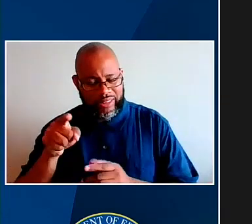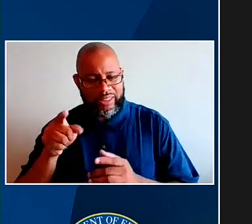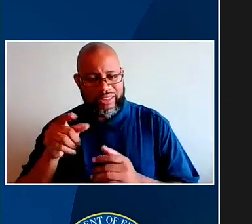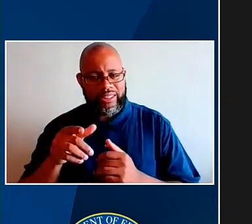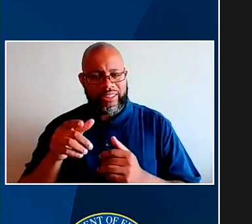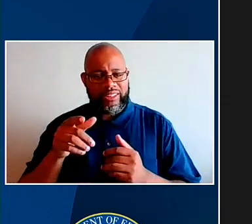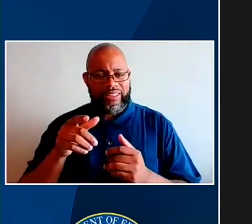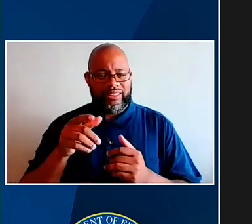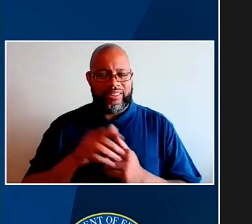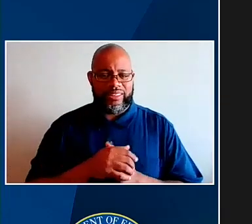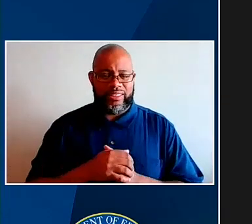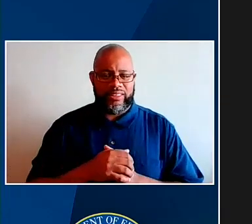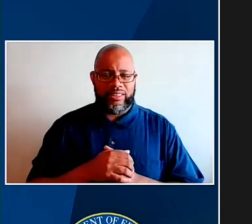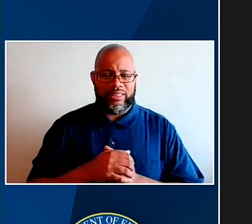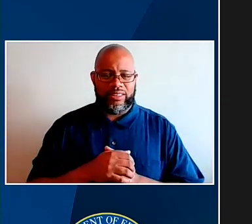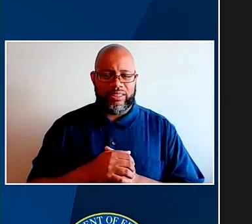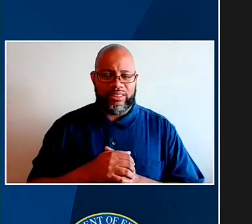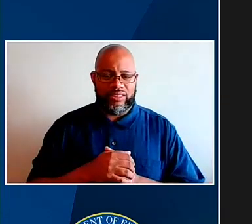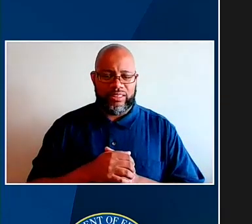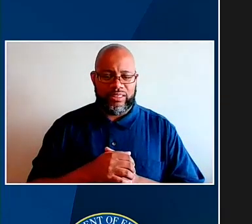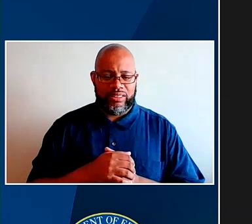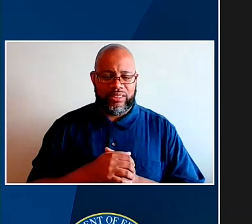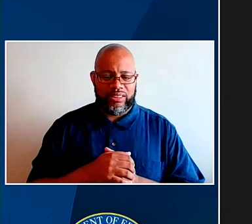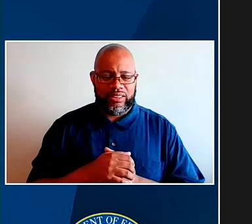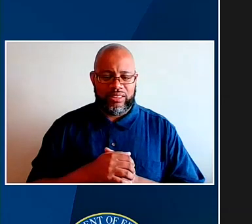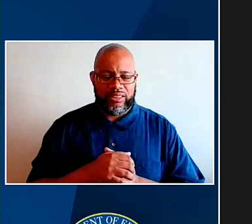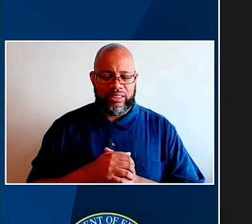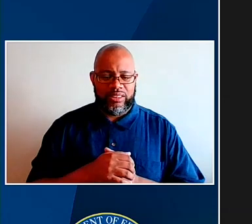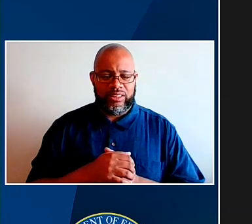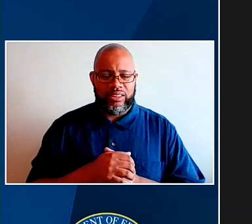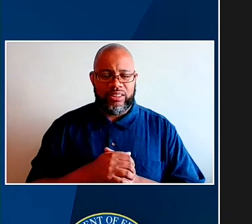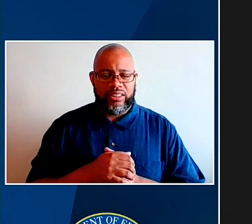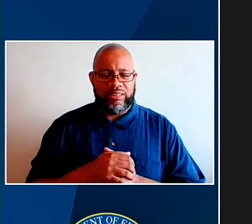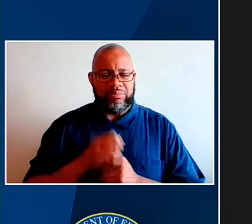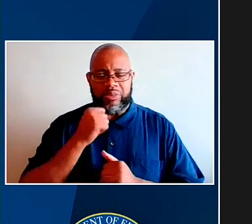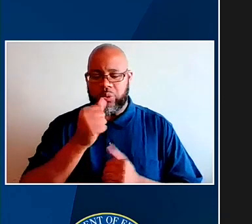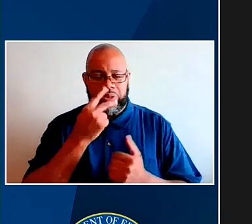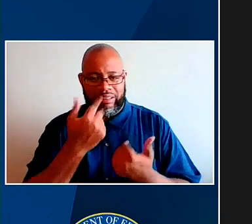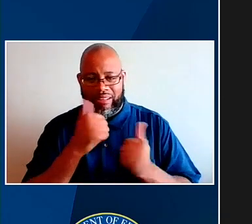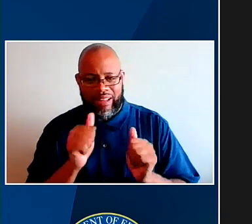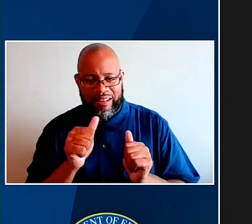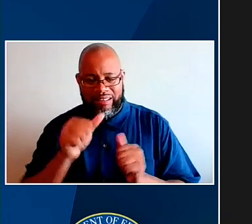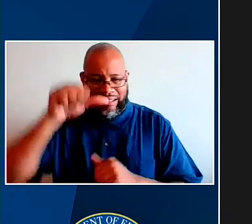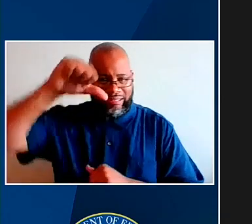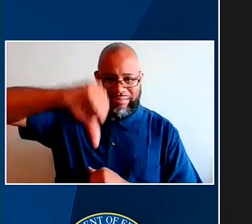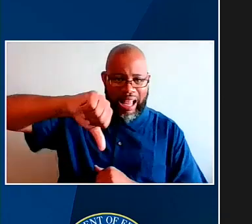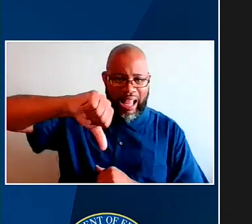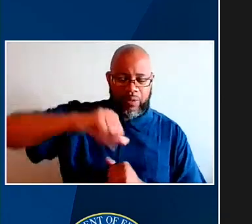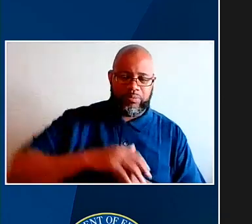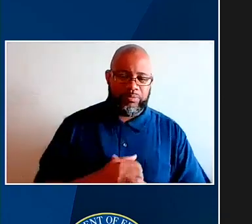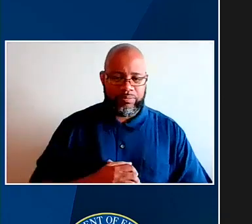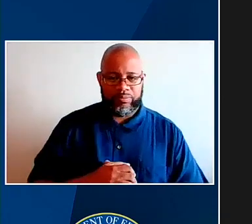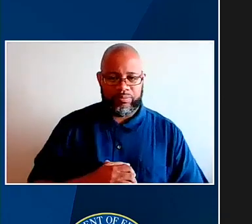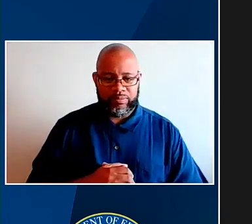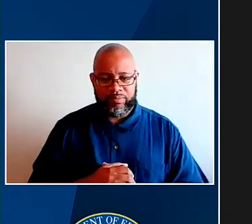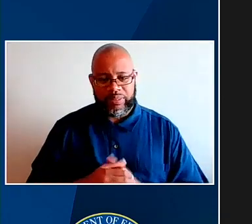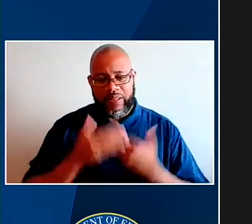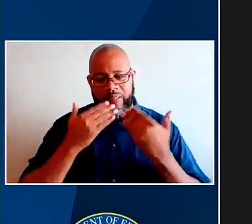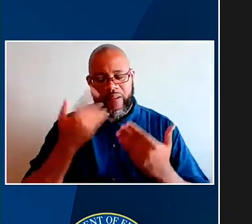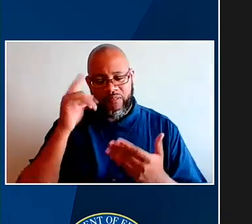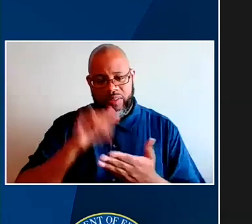okay. But yeah, I was going to say, okay, I got you. I don't see any thumbs down. So thank you all for